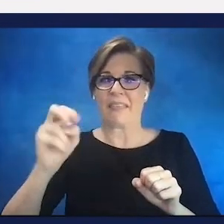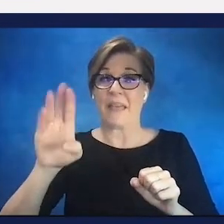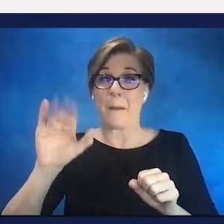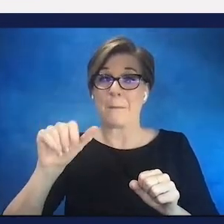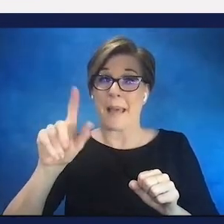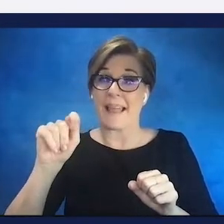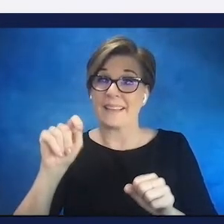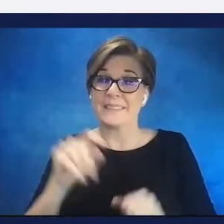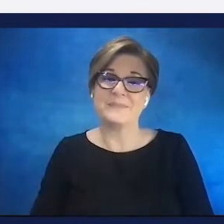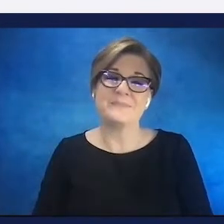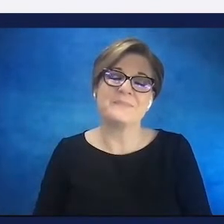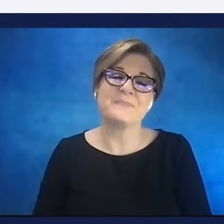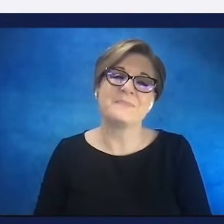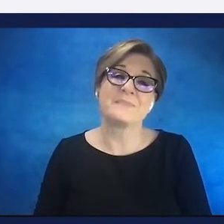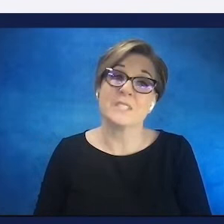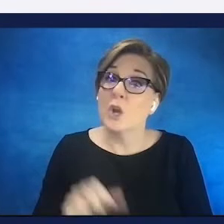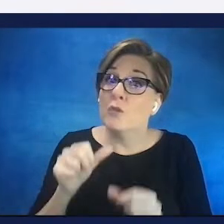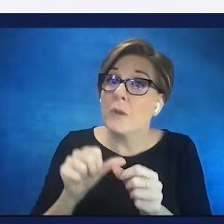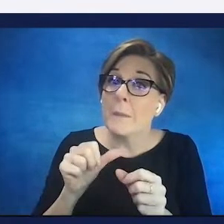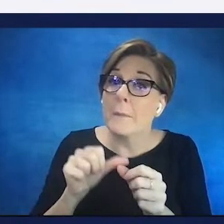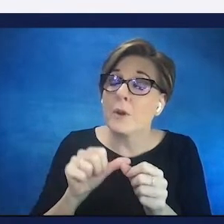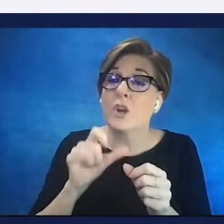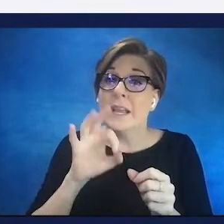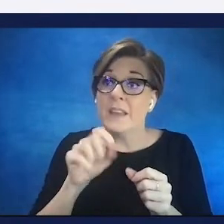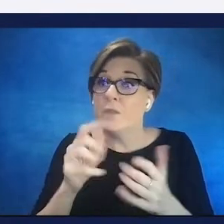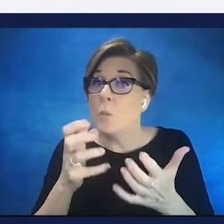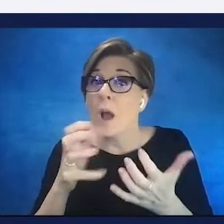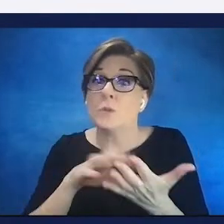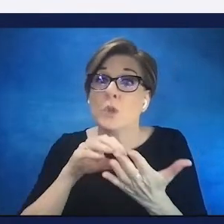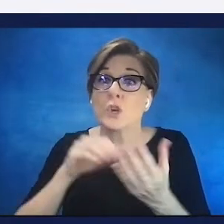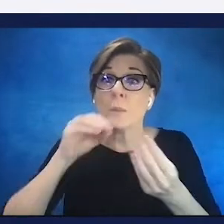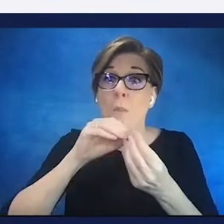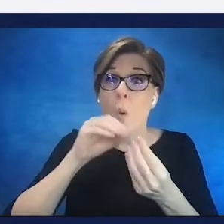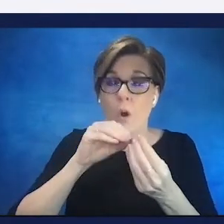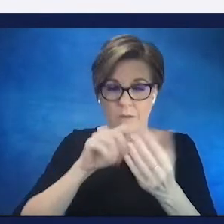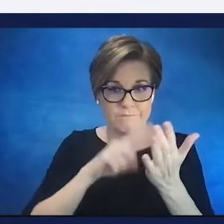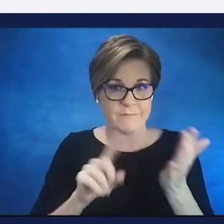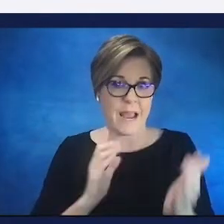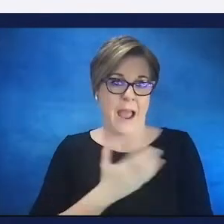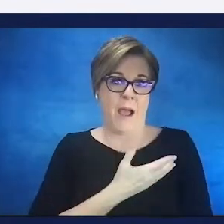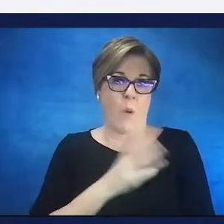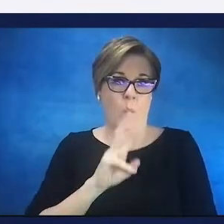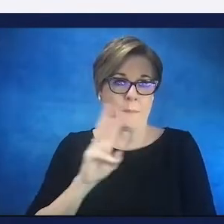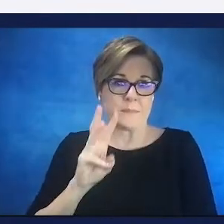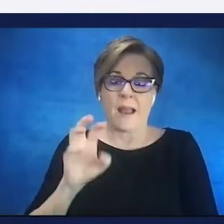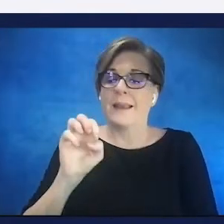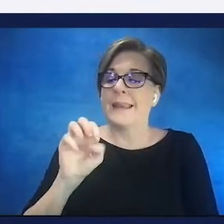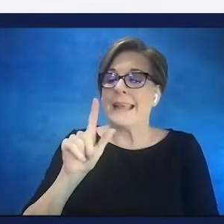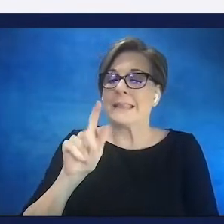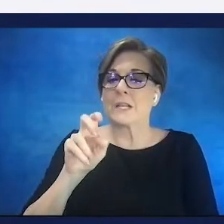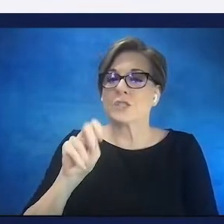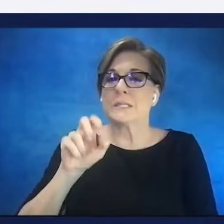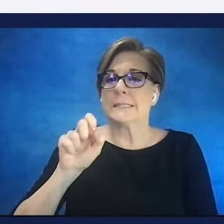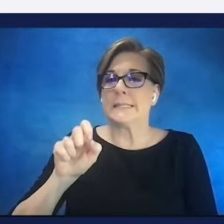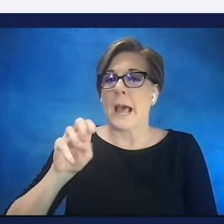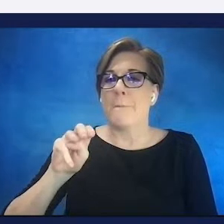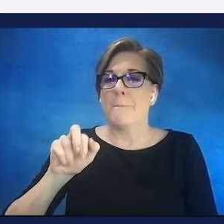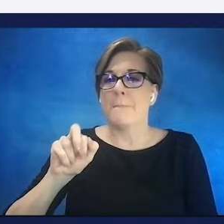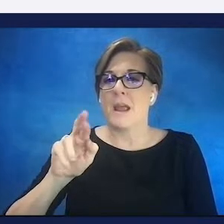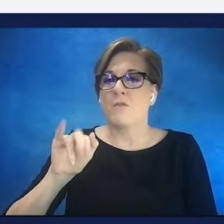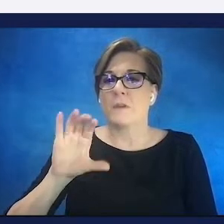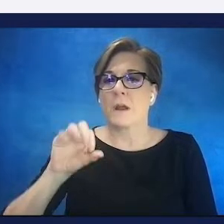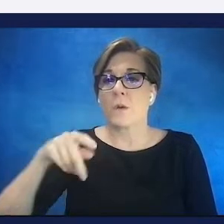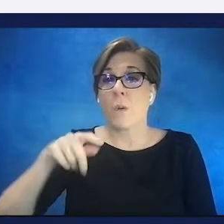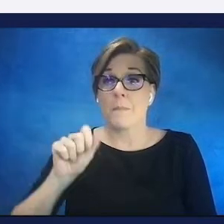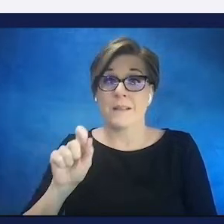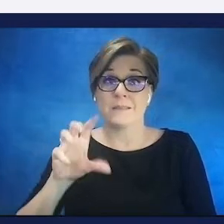Ballot. And remember, if you want to stay informed, go to our website, elections.maricopa.gov,